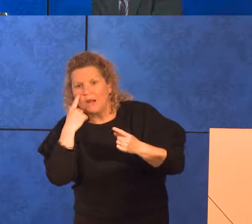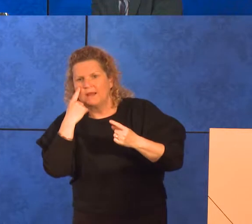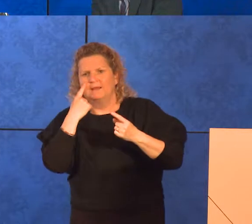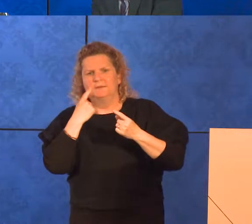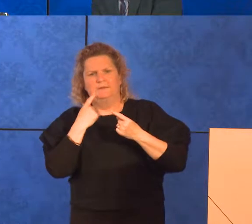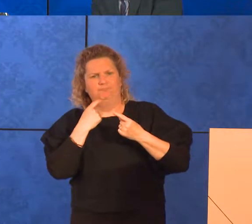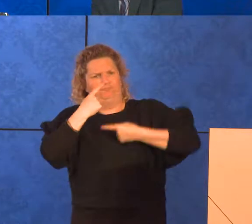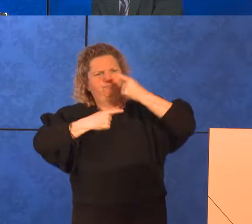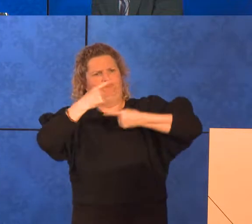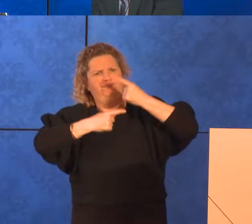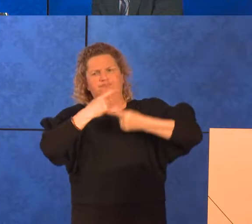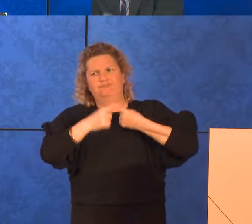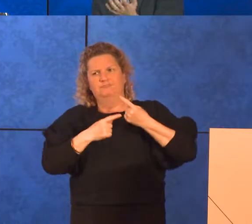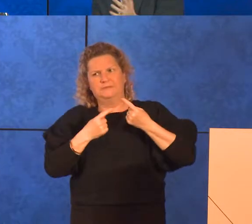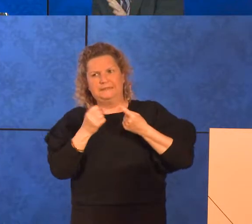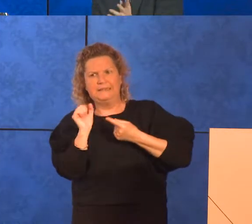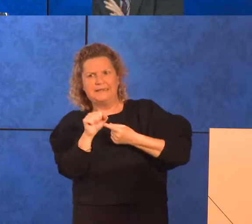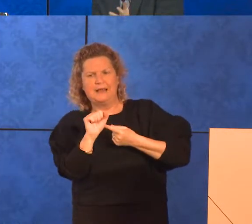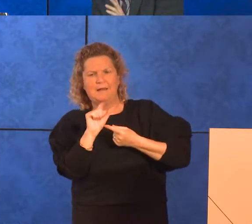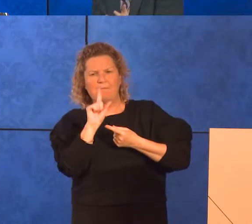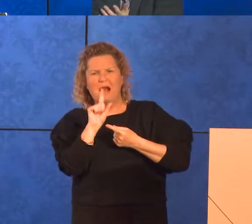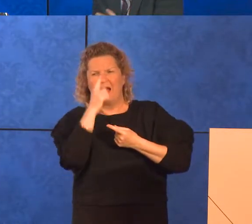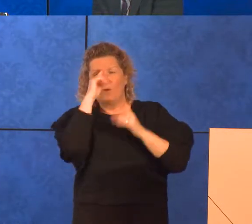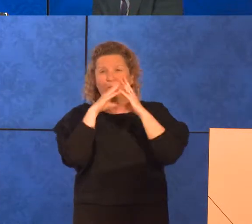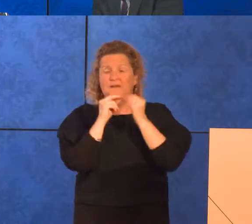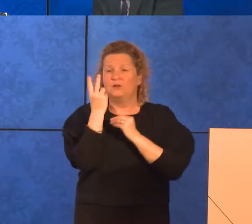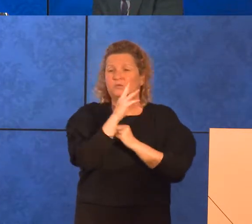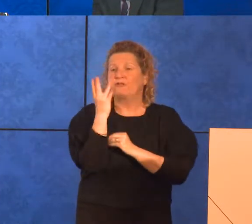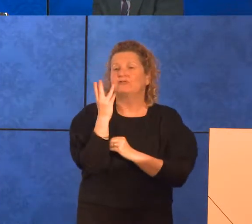gave evidence, there was only, I think, 23